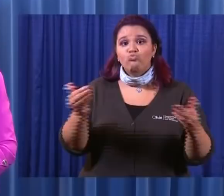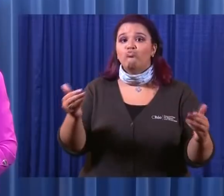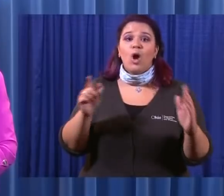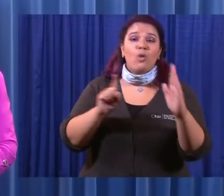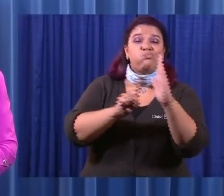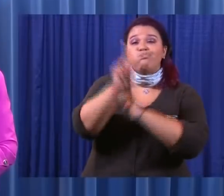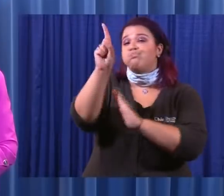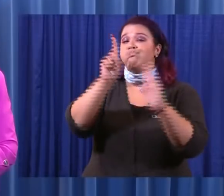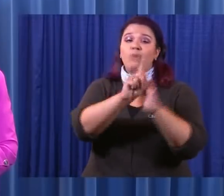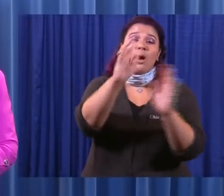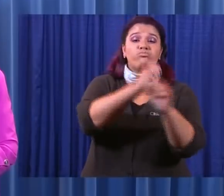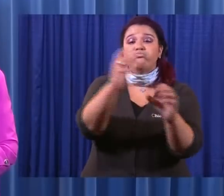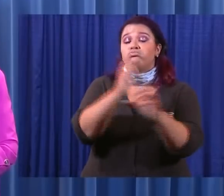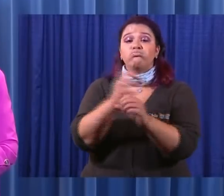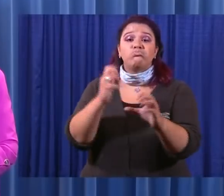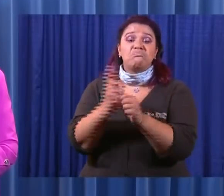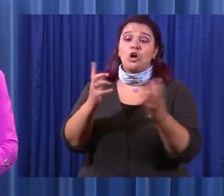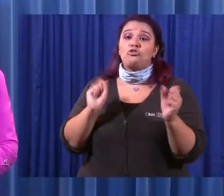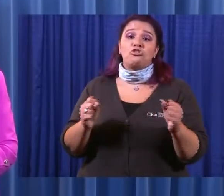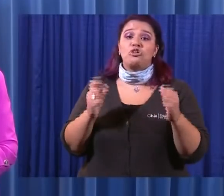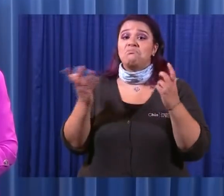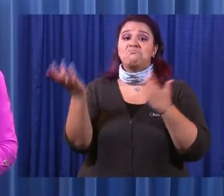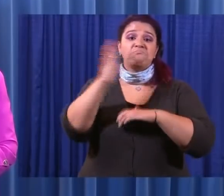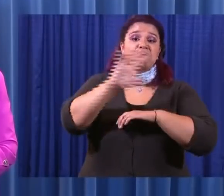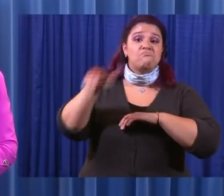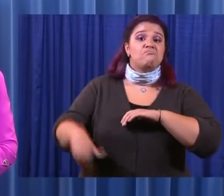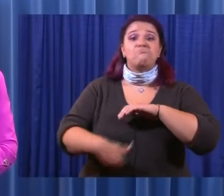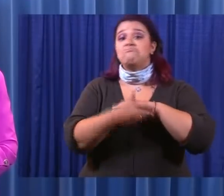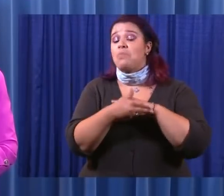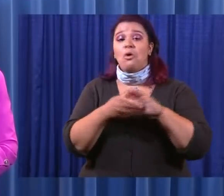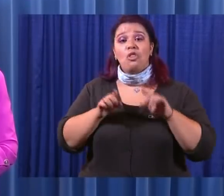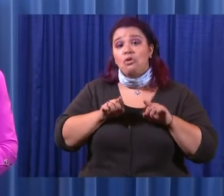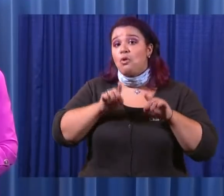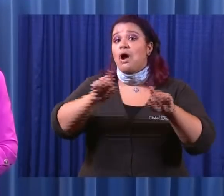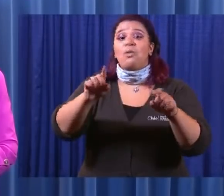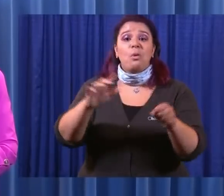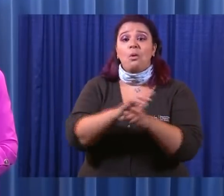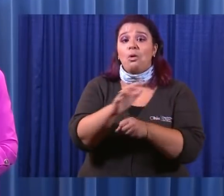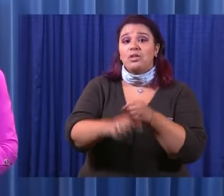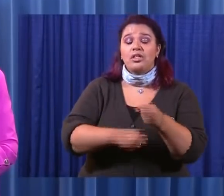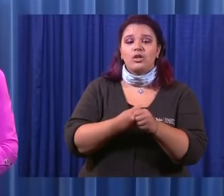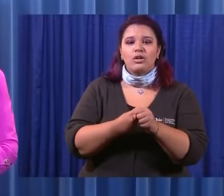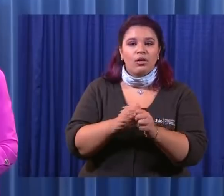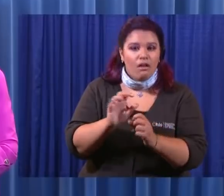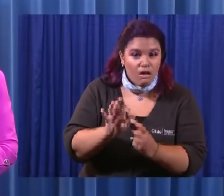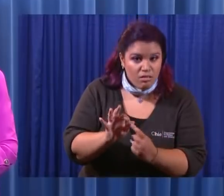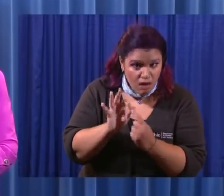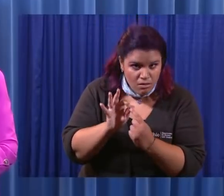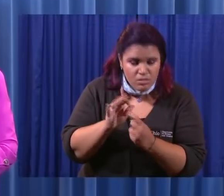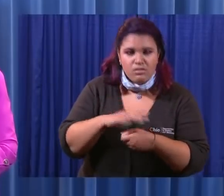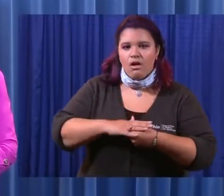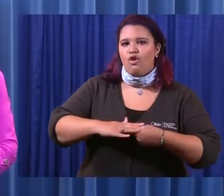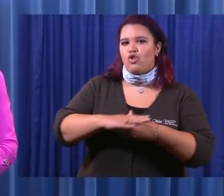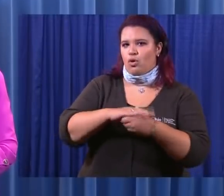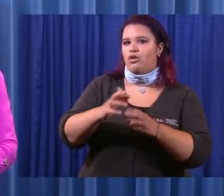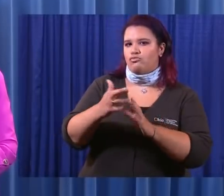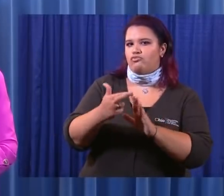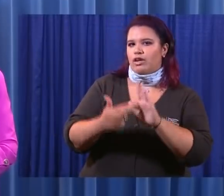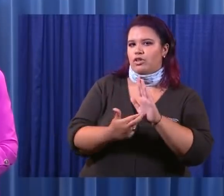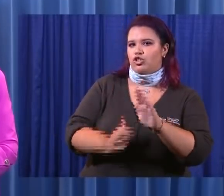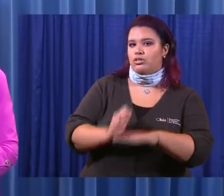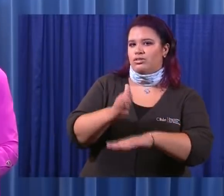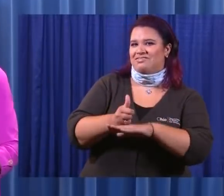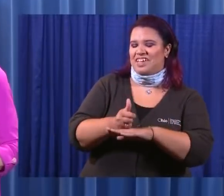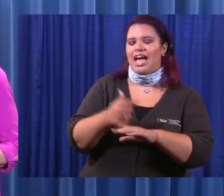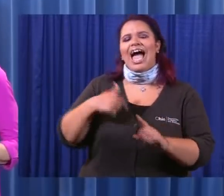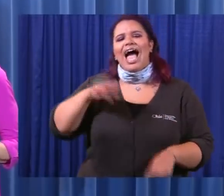rockets 24/7, 365 days a year, unless there's local regulation. I know that you're a big supporter of